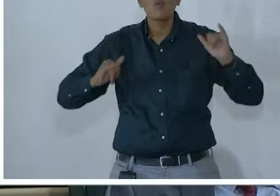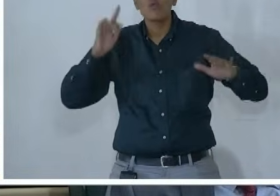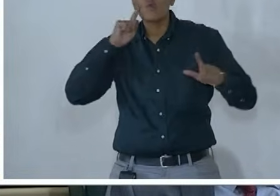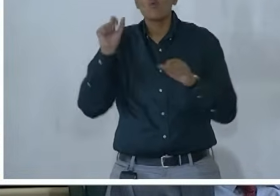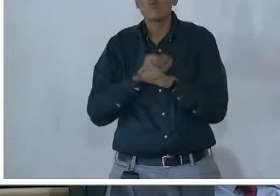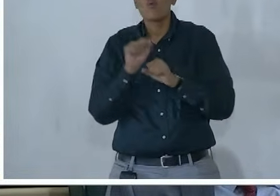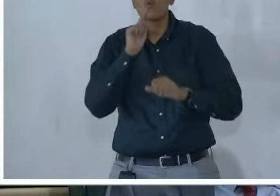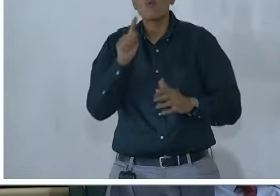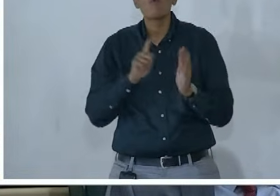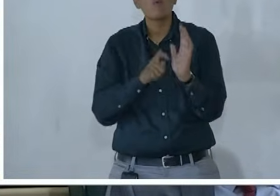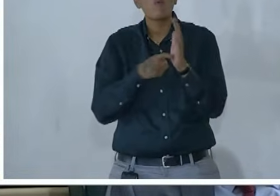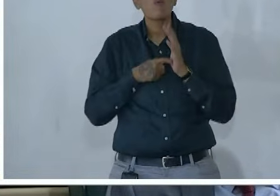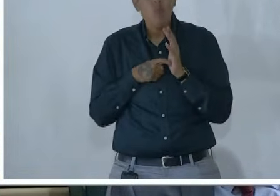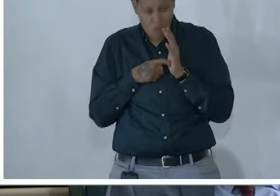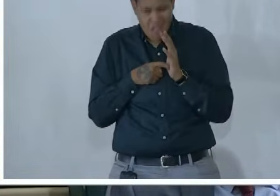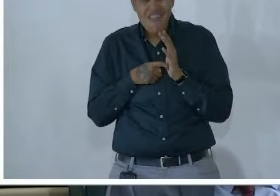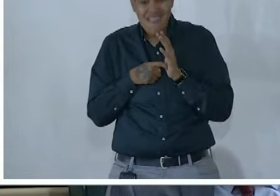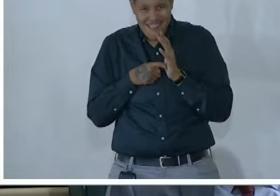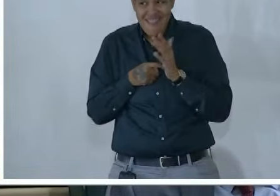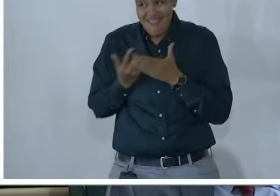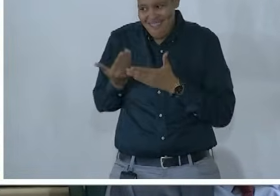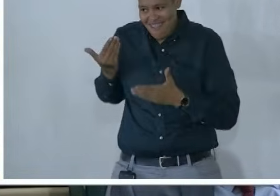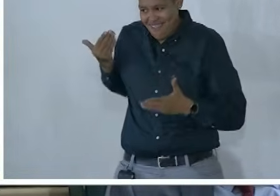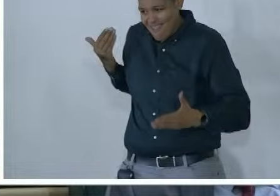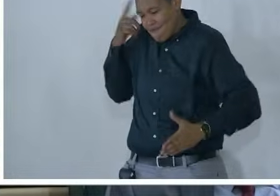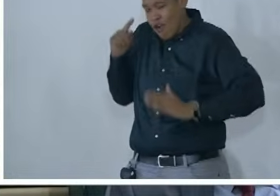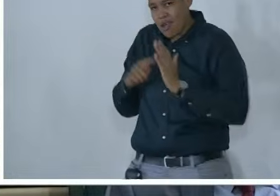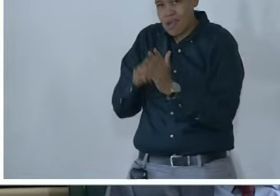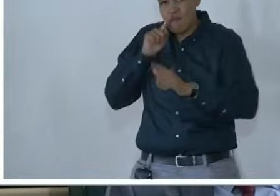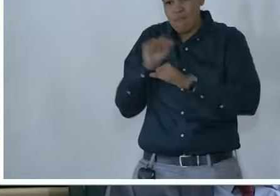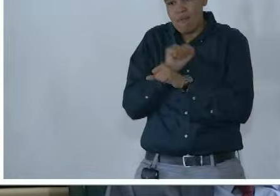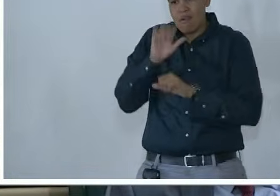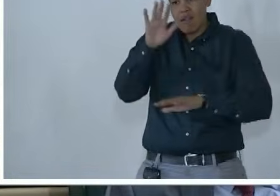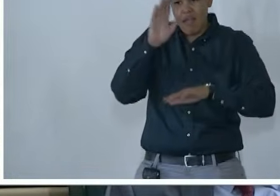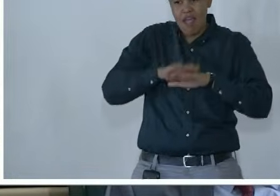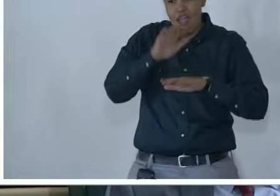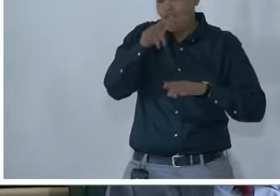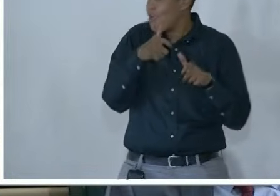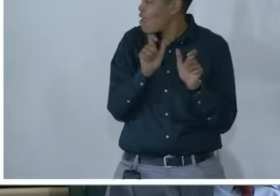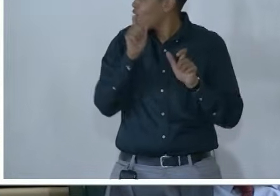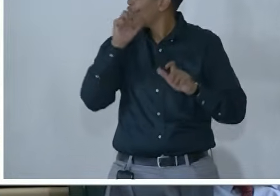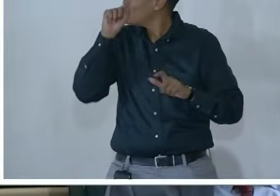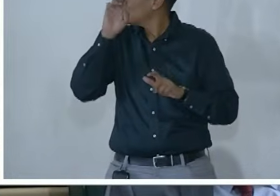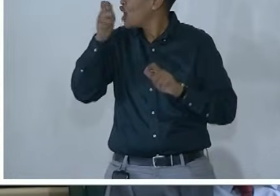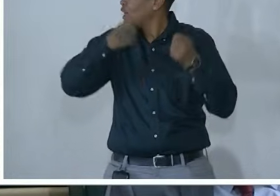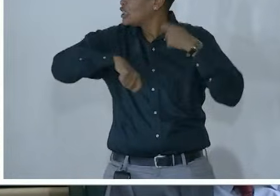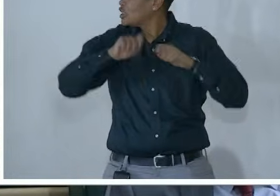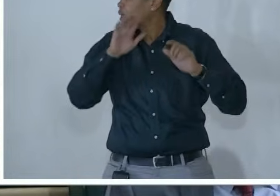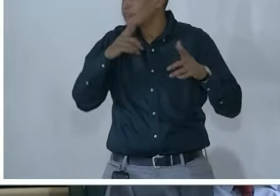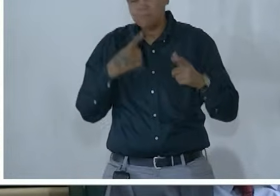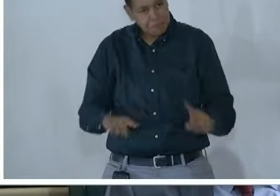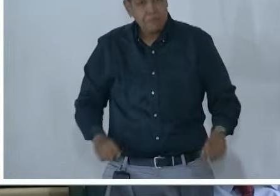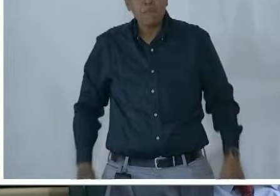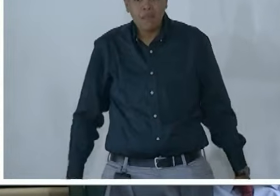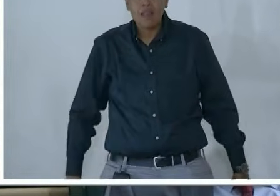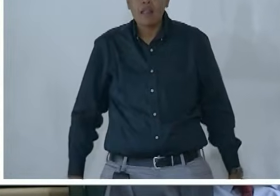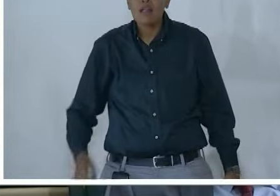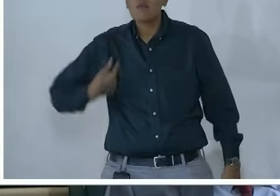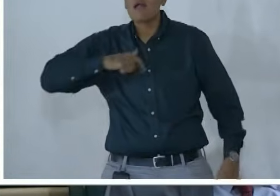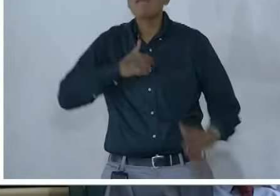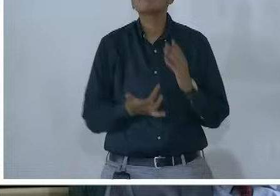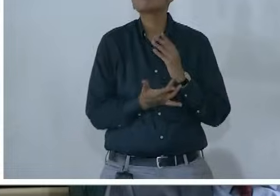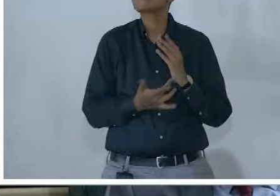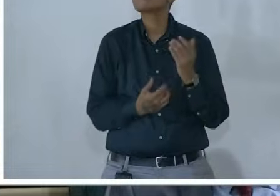be prerequisites for them, for example, to be on a micro stock exchange. We have